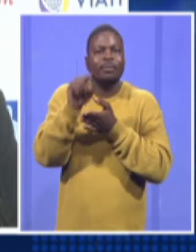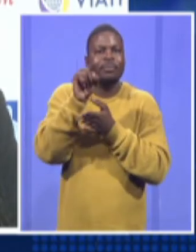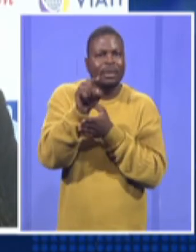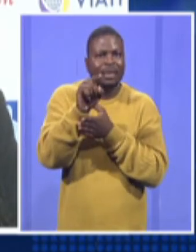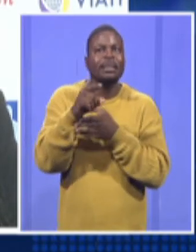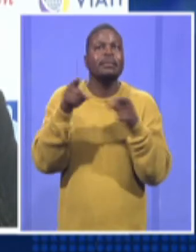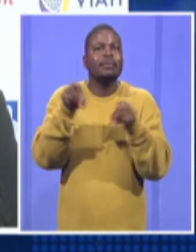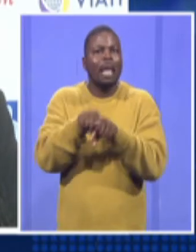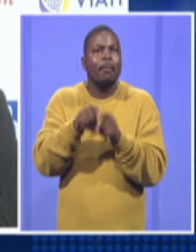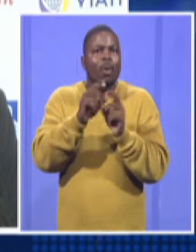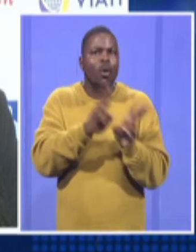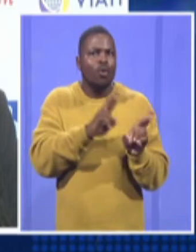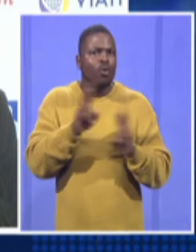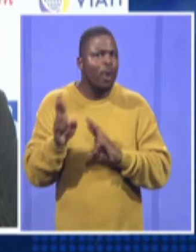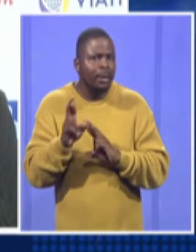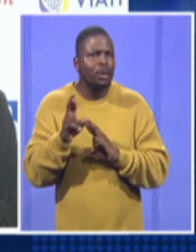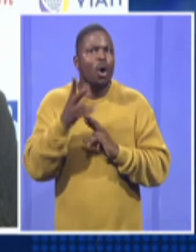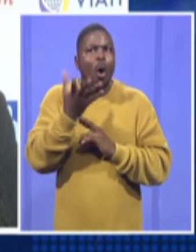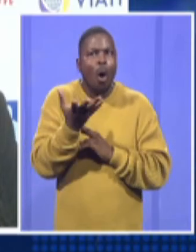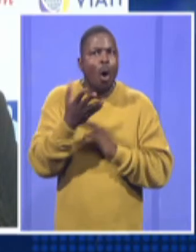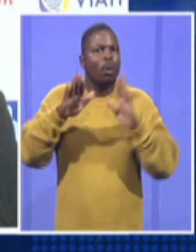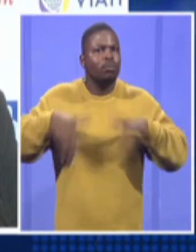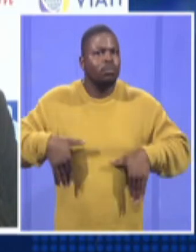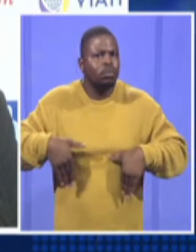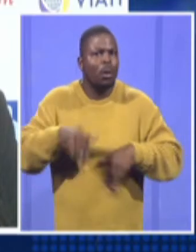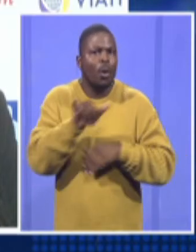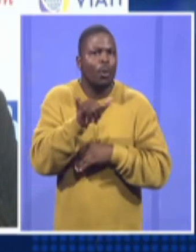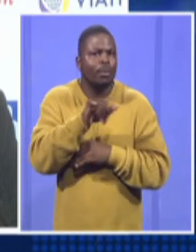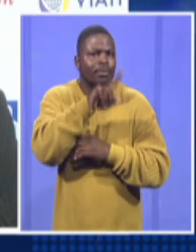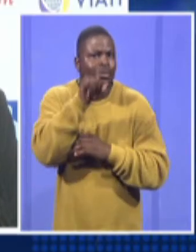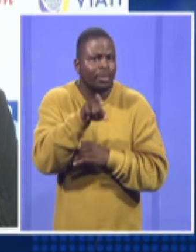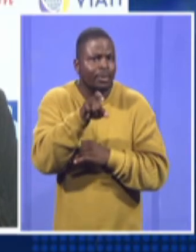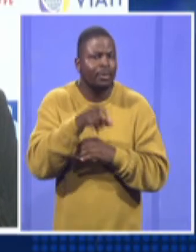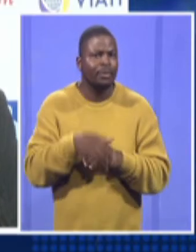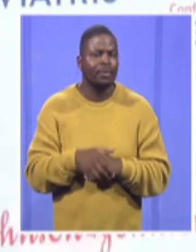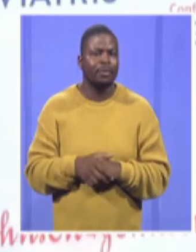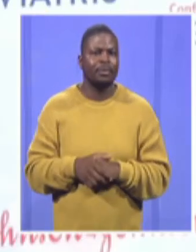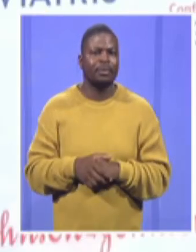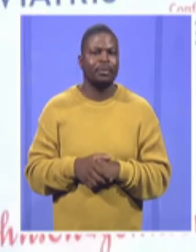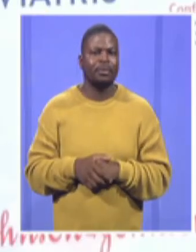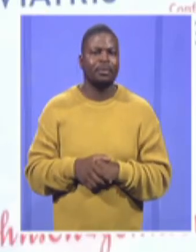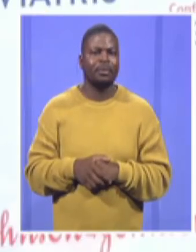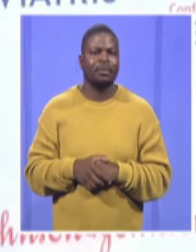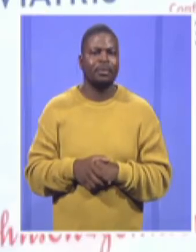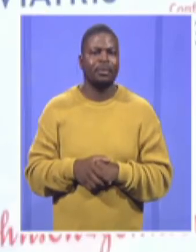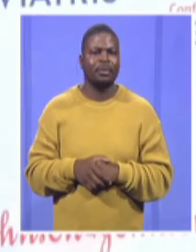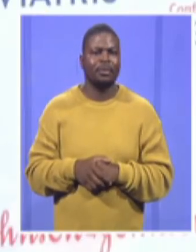readiness to tackle TB as well?